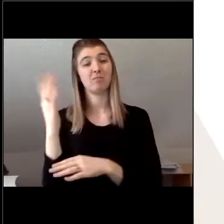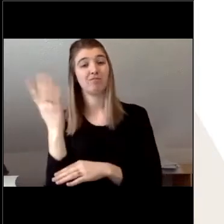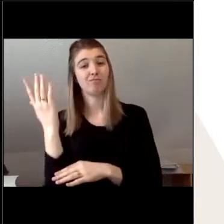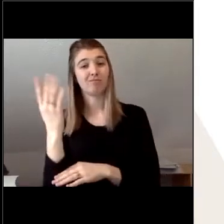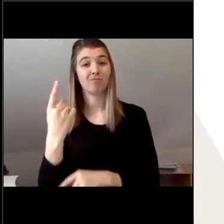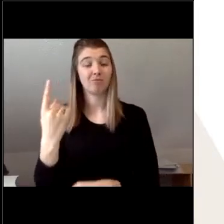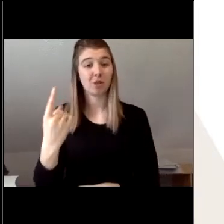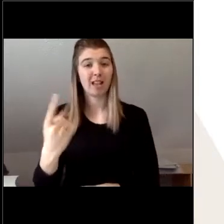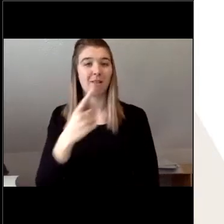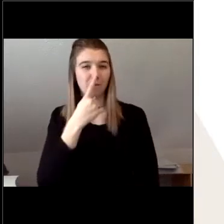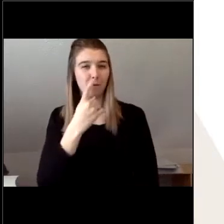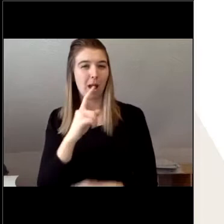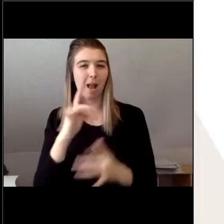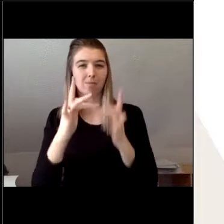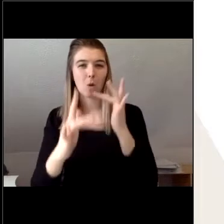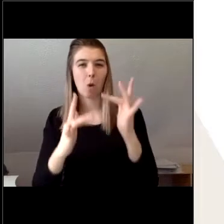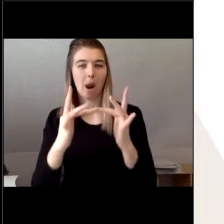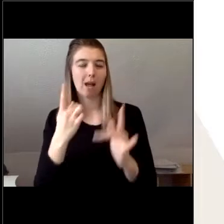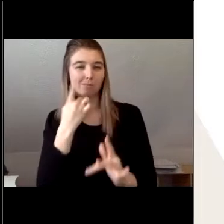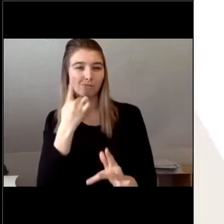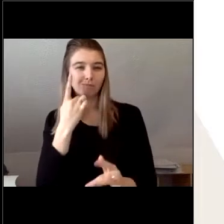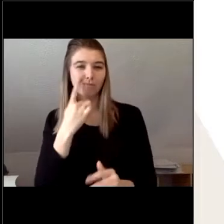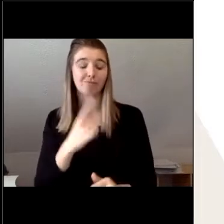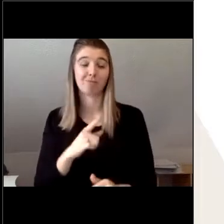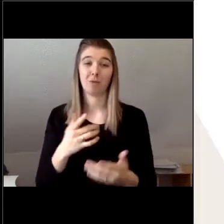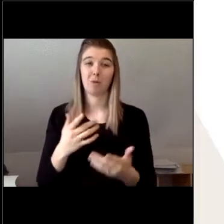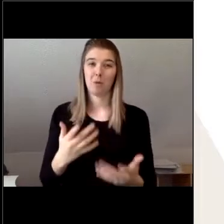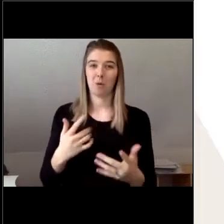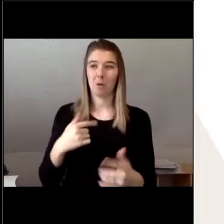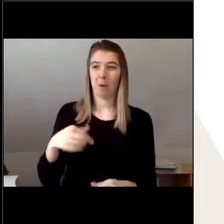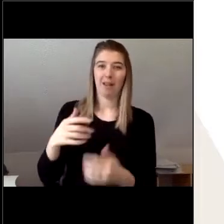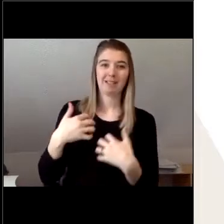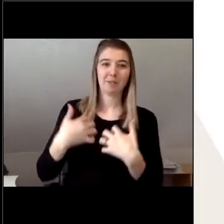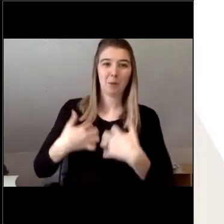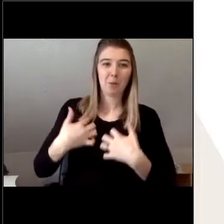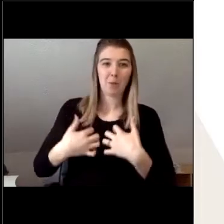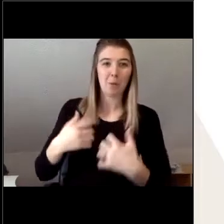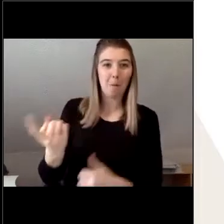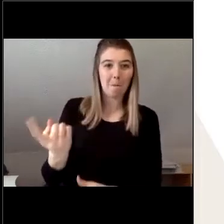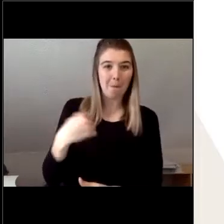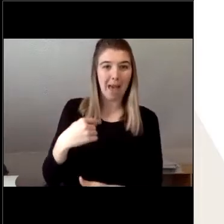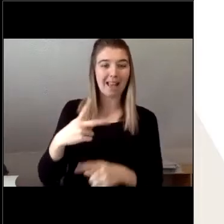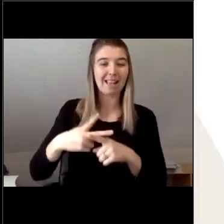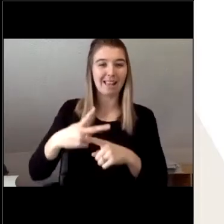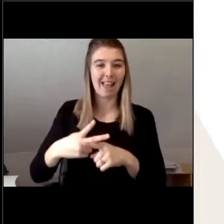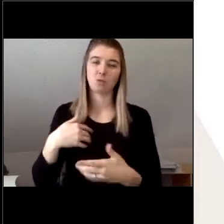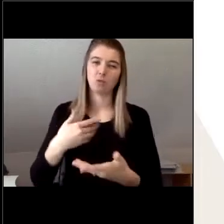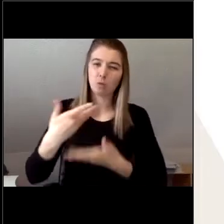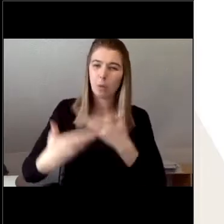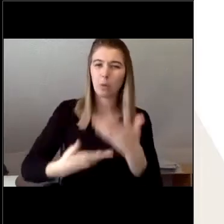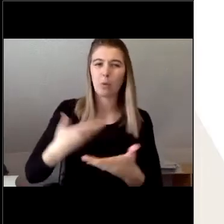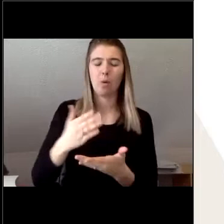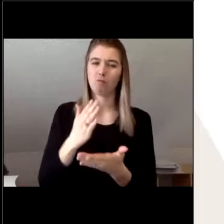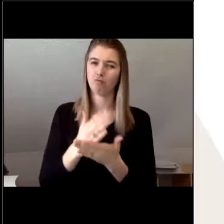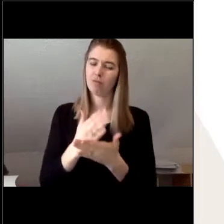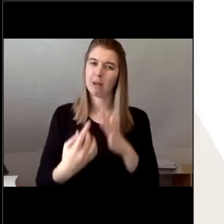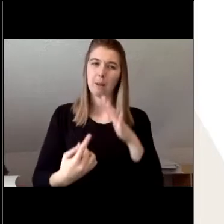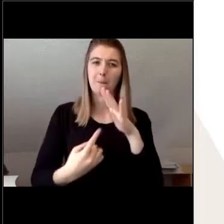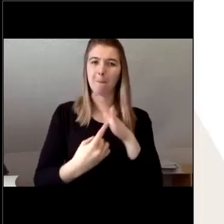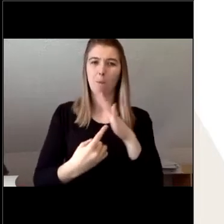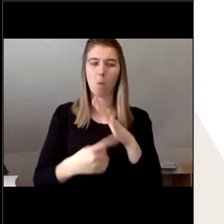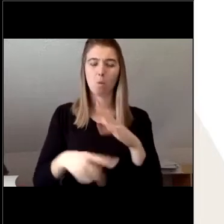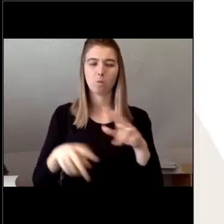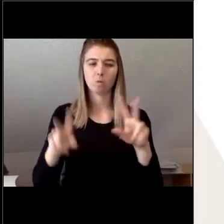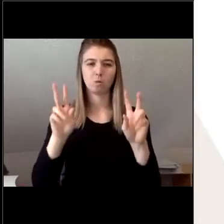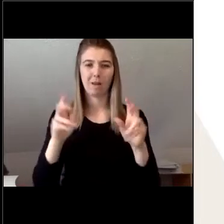chemistryworld.com/webinars. And we could not wait for the opportunity to invite her back to join us to discuss another incredibly important topic for every